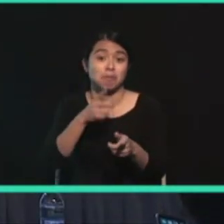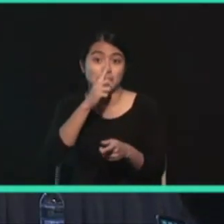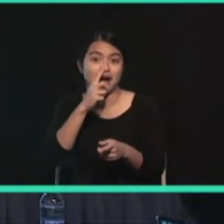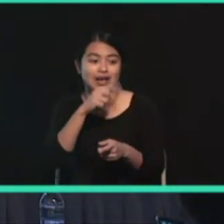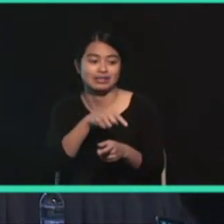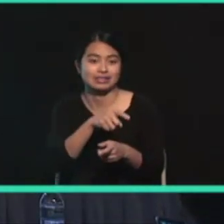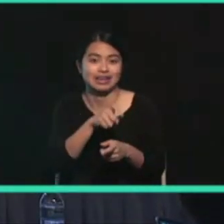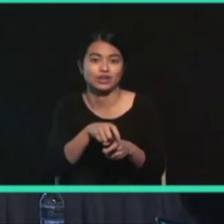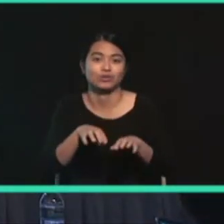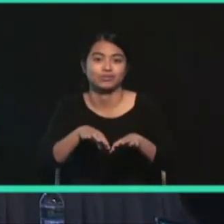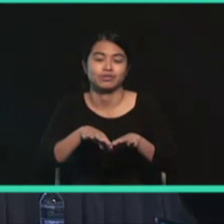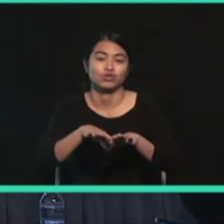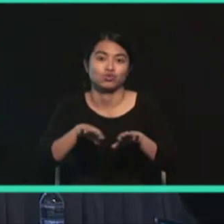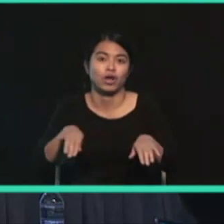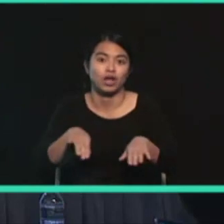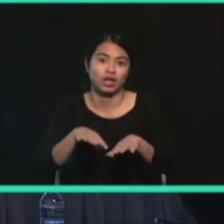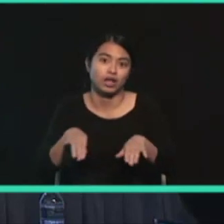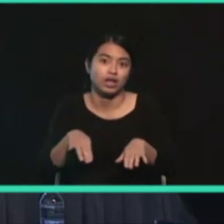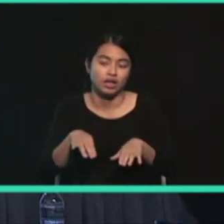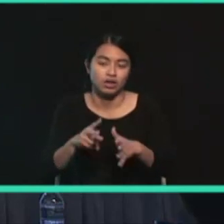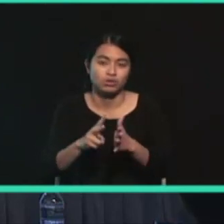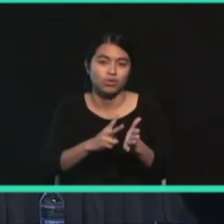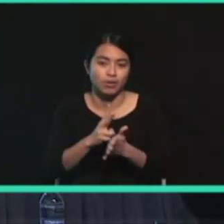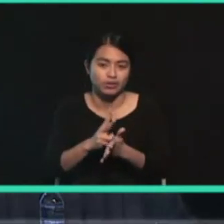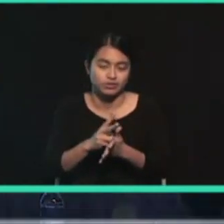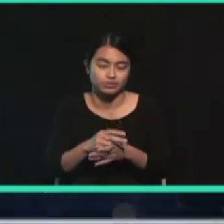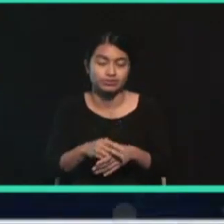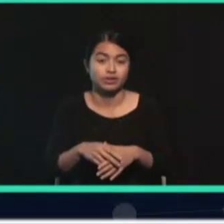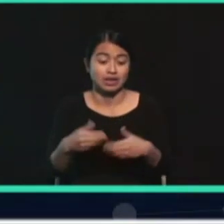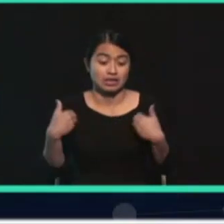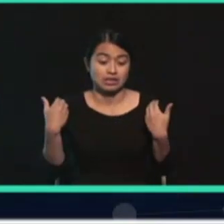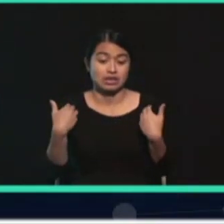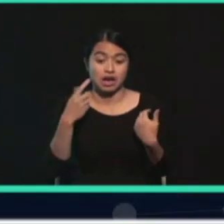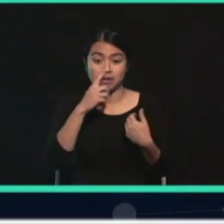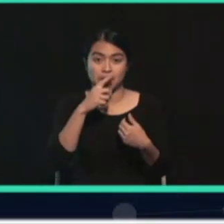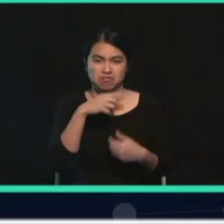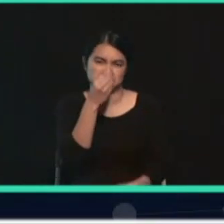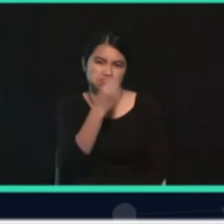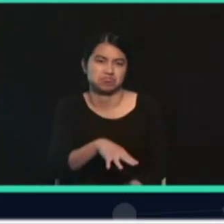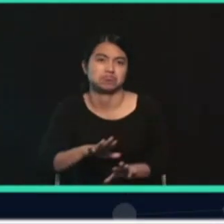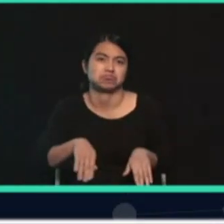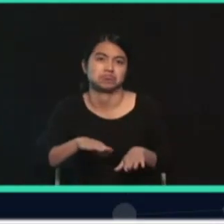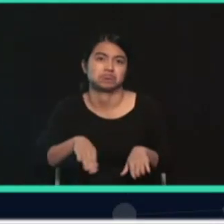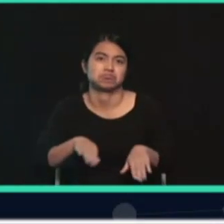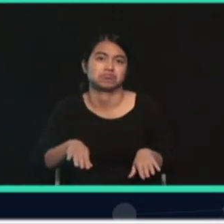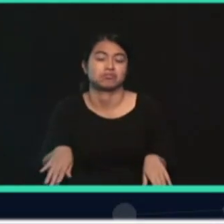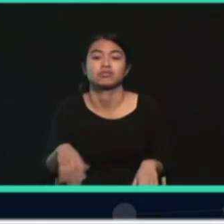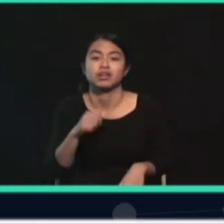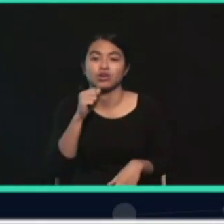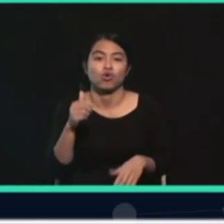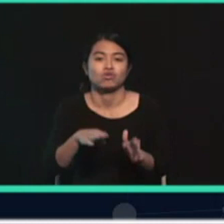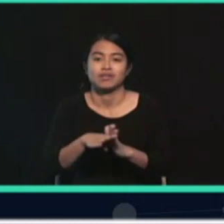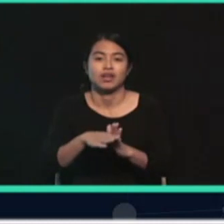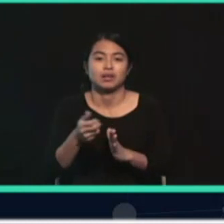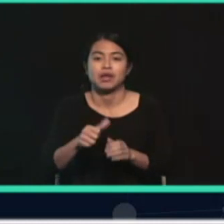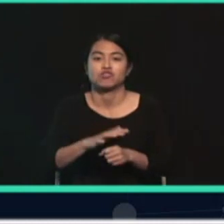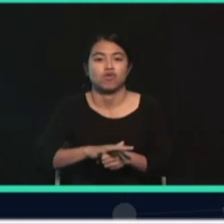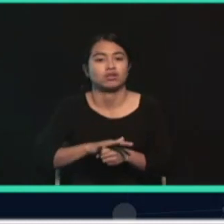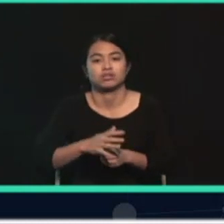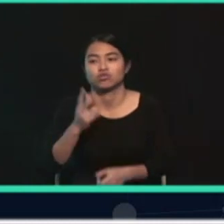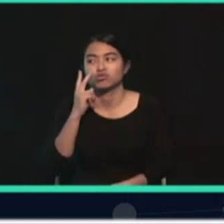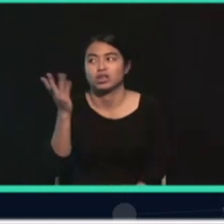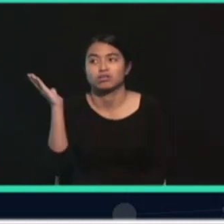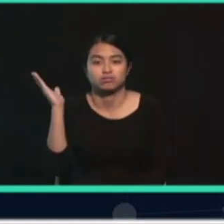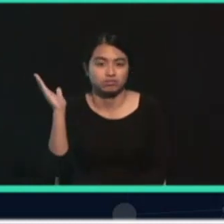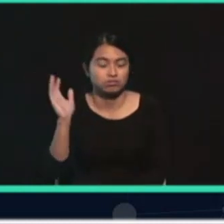go swim for a very long time, for 2 hours, young mice, they don't care. They don't develop any stress, as you see over